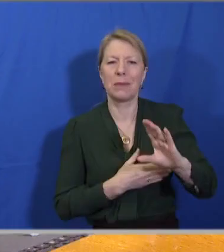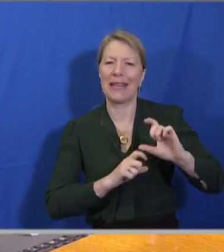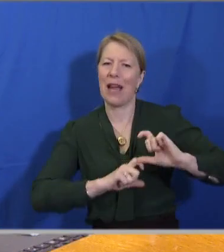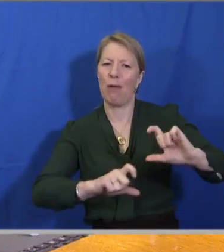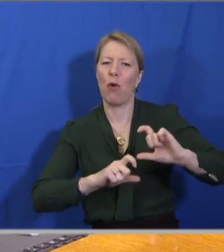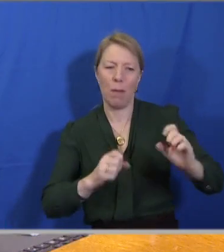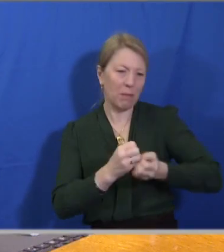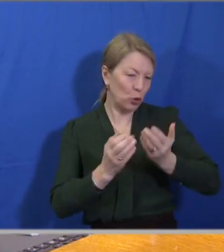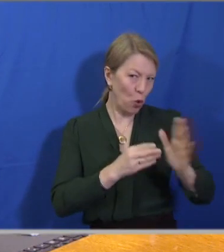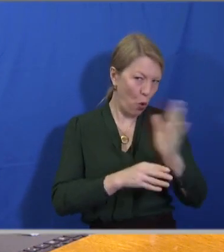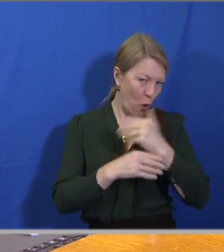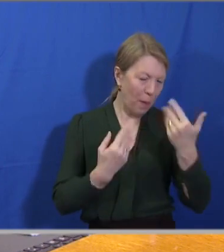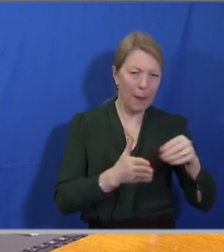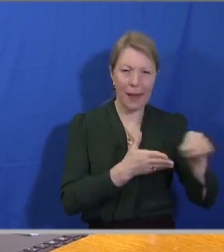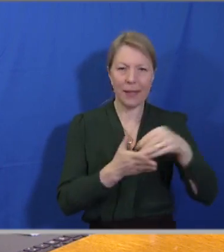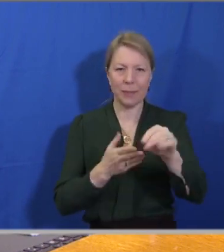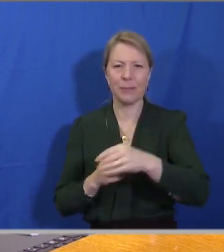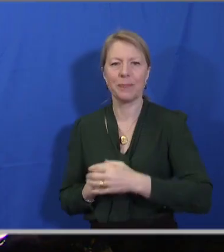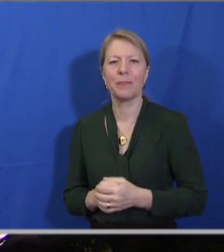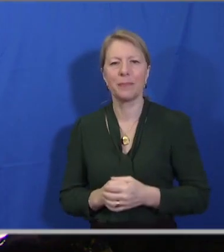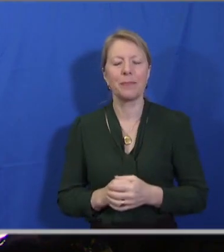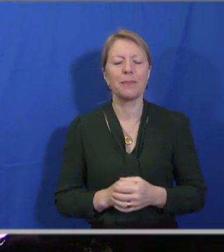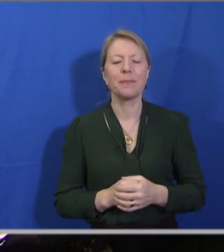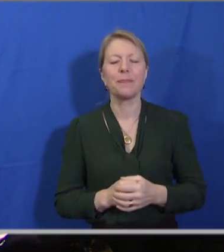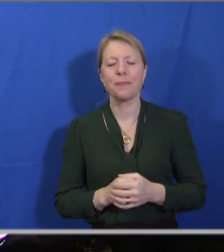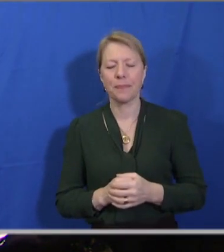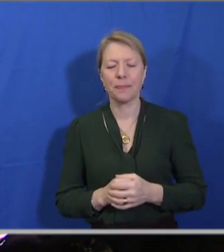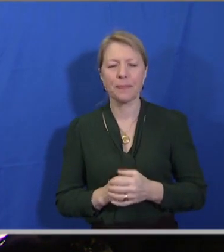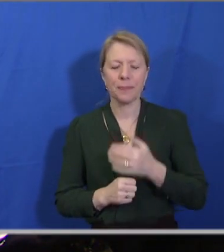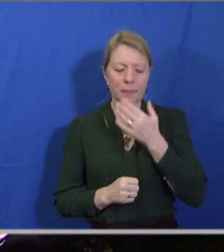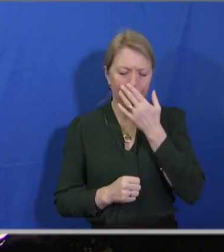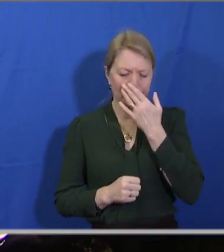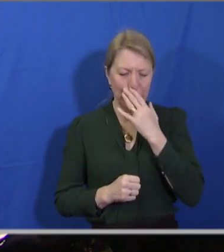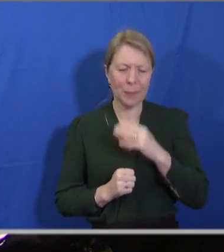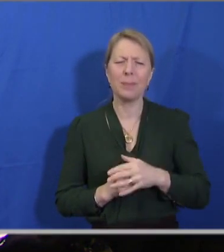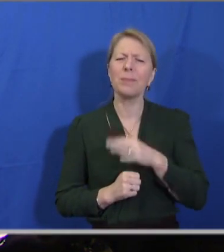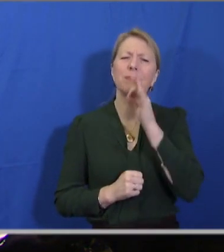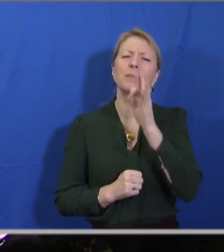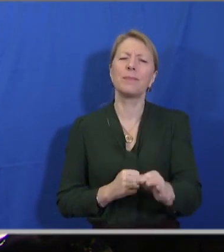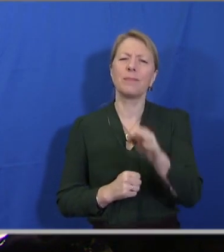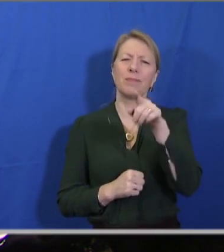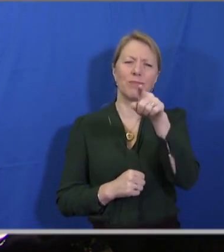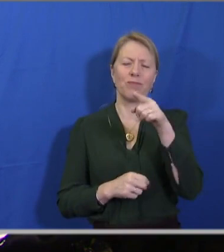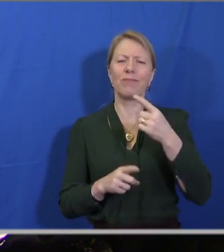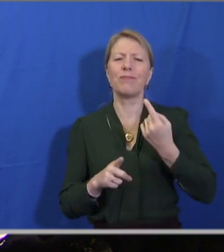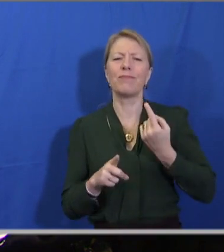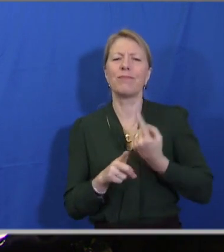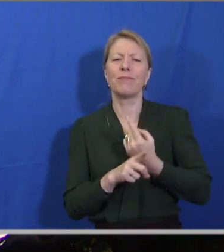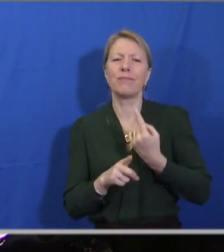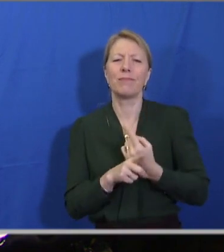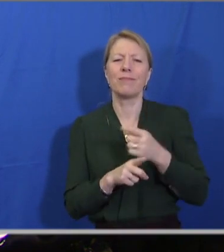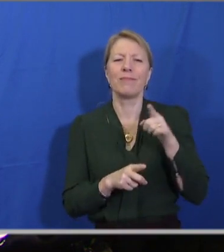this one. Yep. David McDonald, Disabled People's Parliament. Mark, I just want to, you were talking about domiciliary care providers